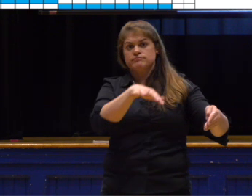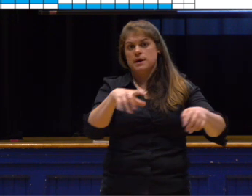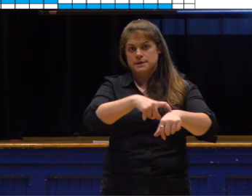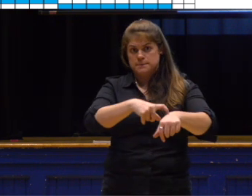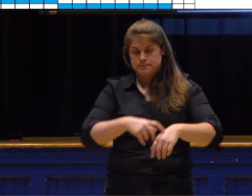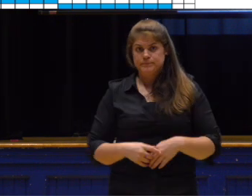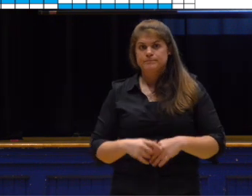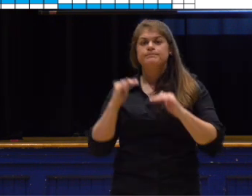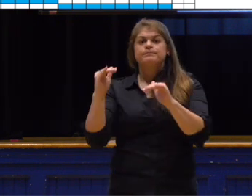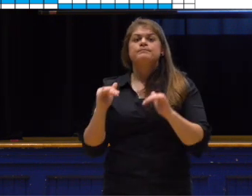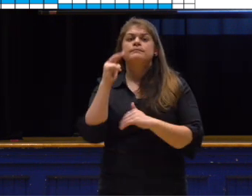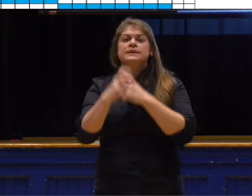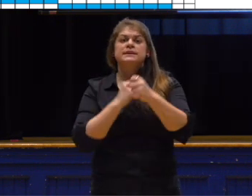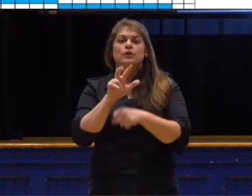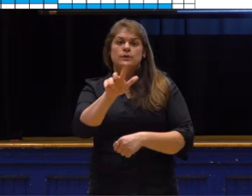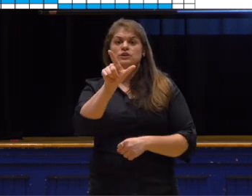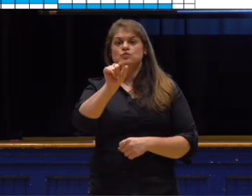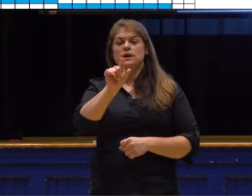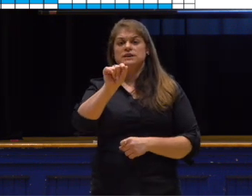Year 3, which is 2027,